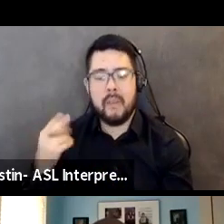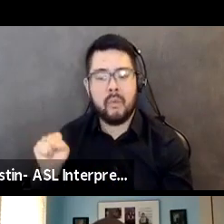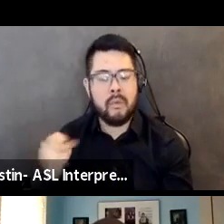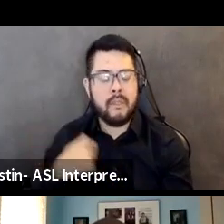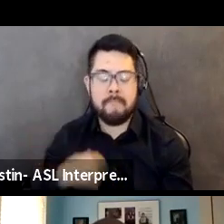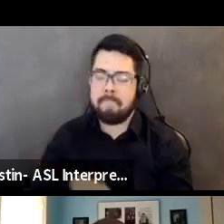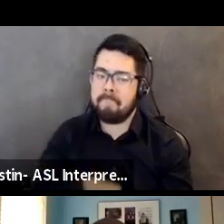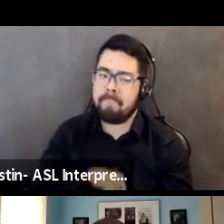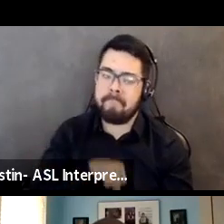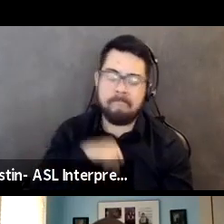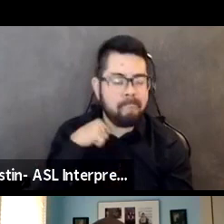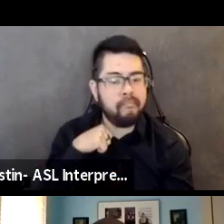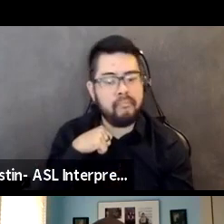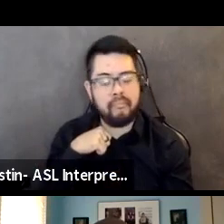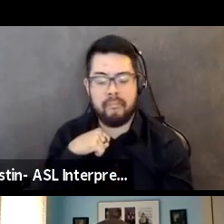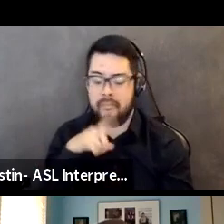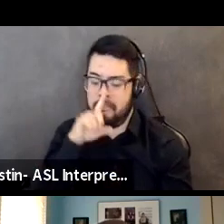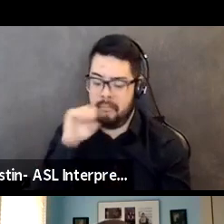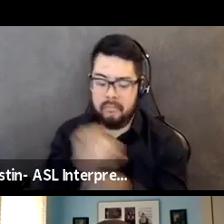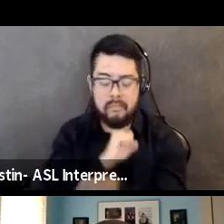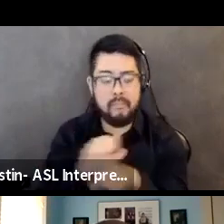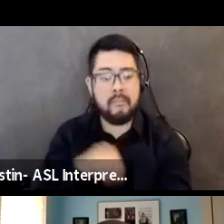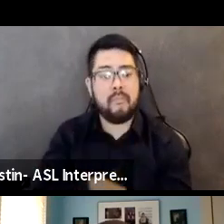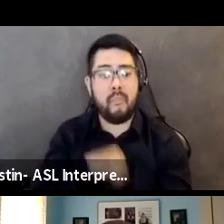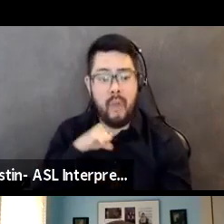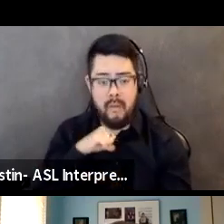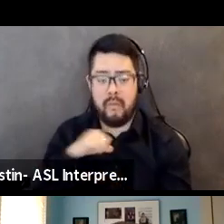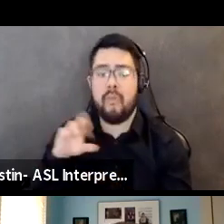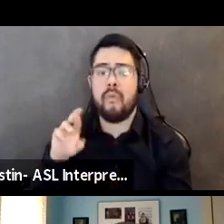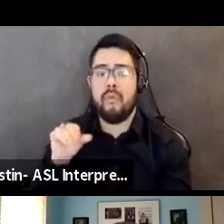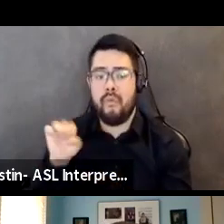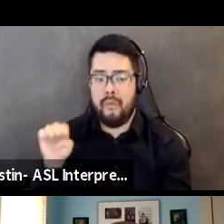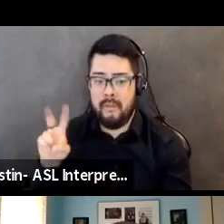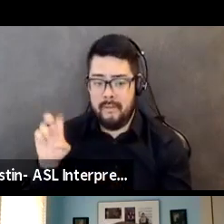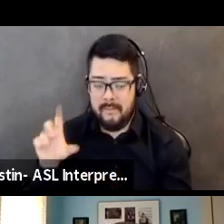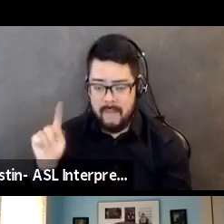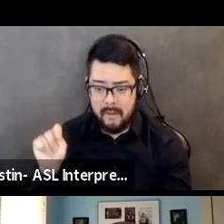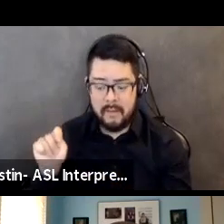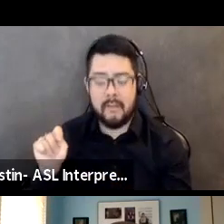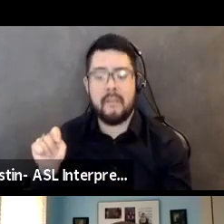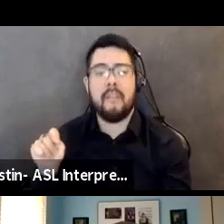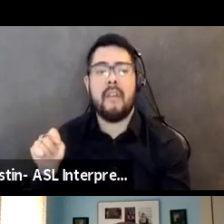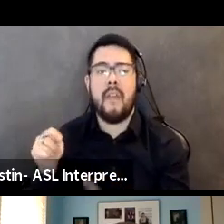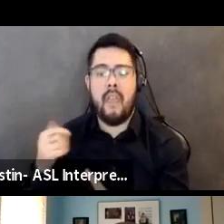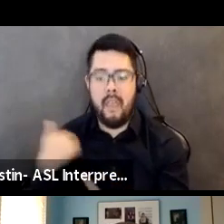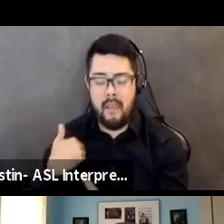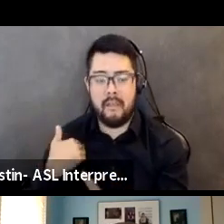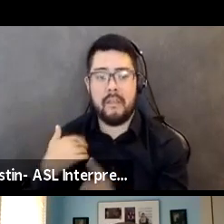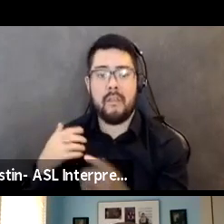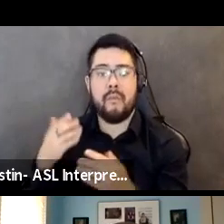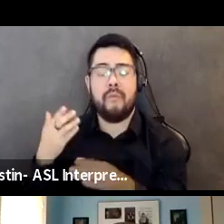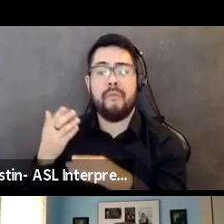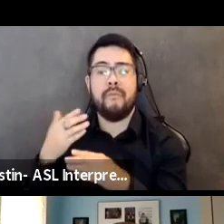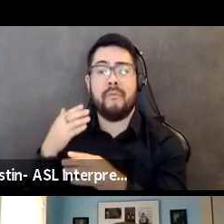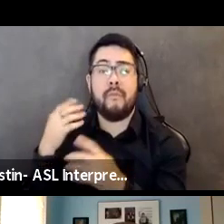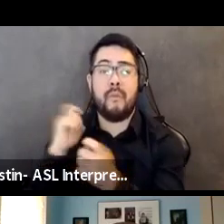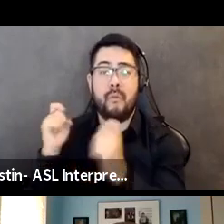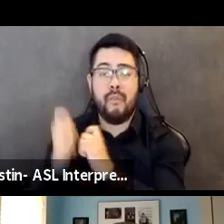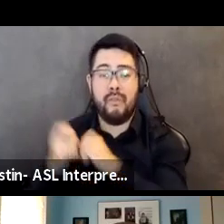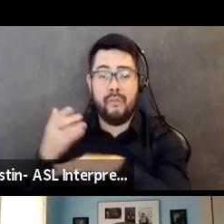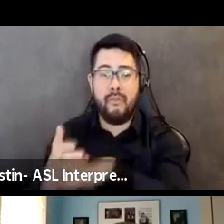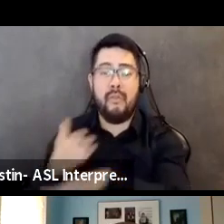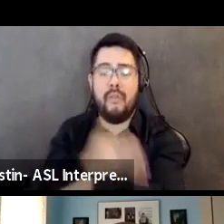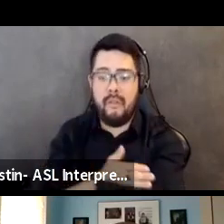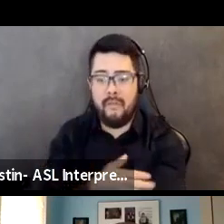proud like deeply proud roseville high school has a restorative justice program that has reduced in school